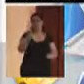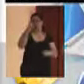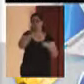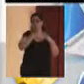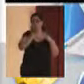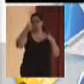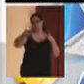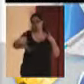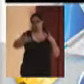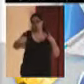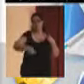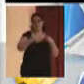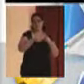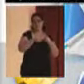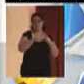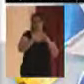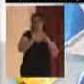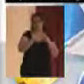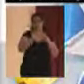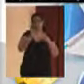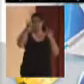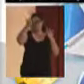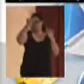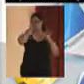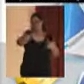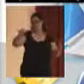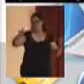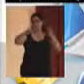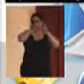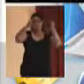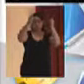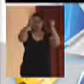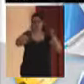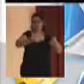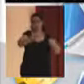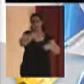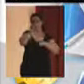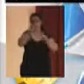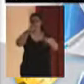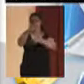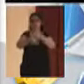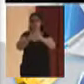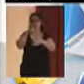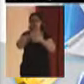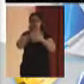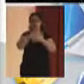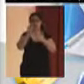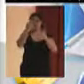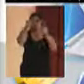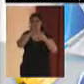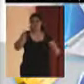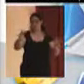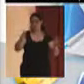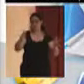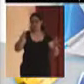books, and for that we will need two important actions. First of all, we need to raise awareness amongst the authorities